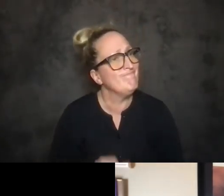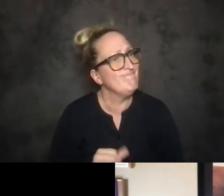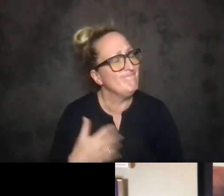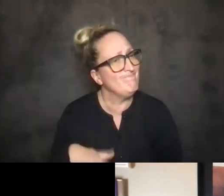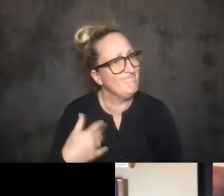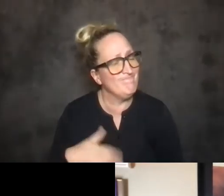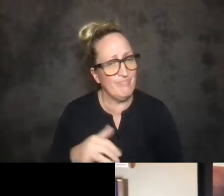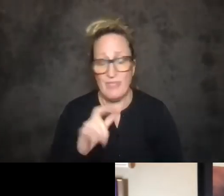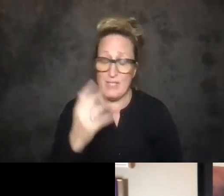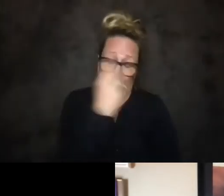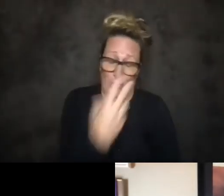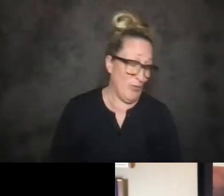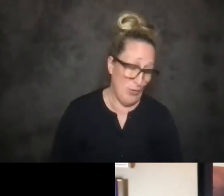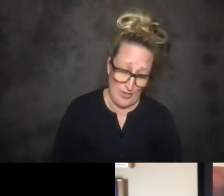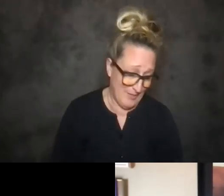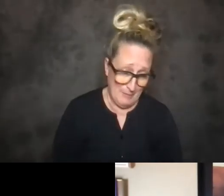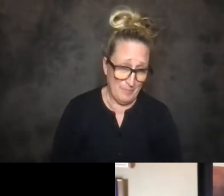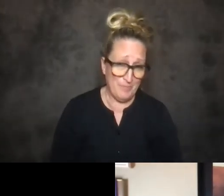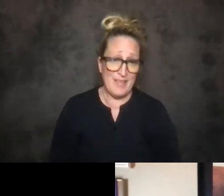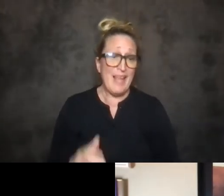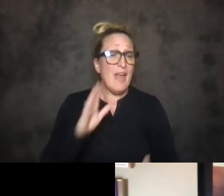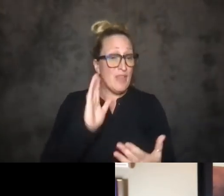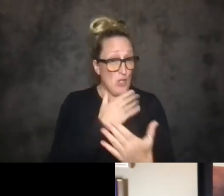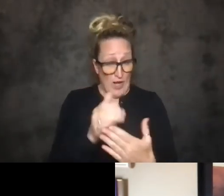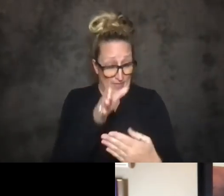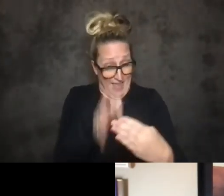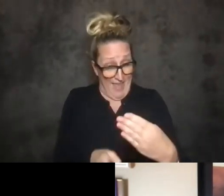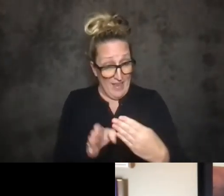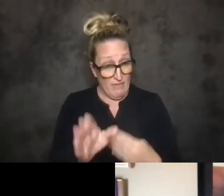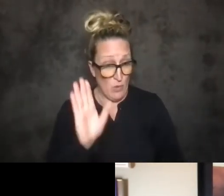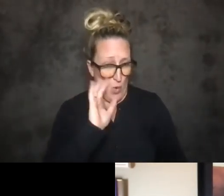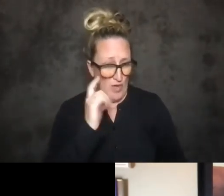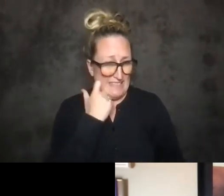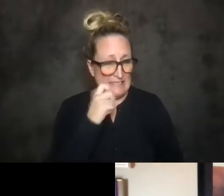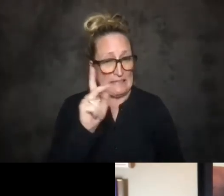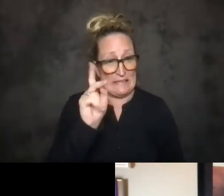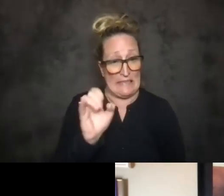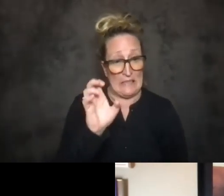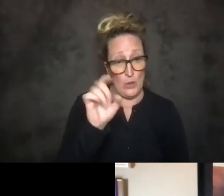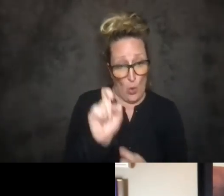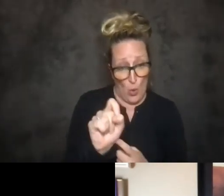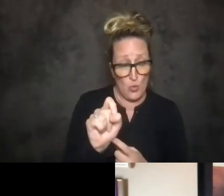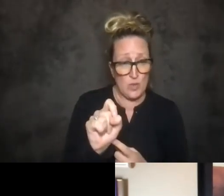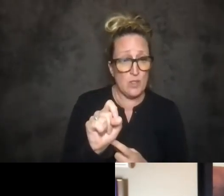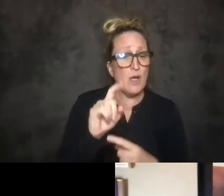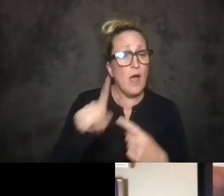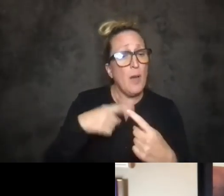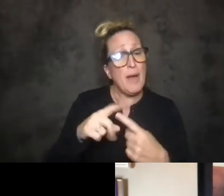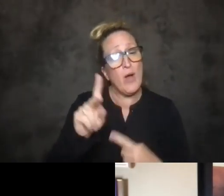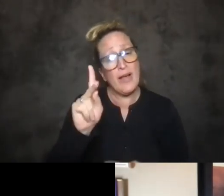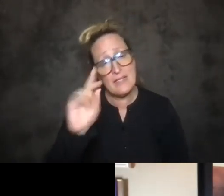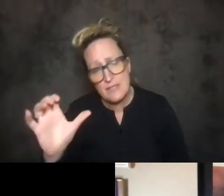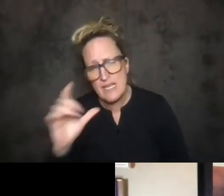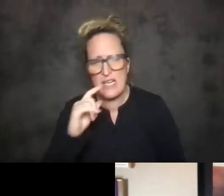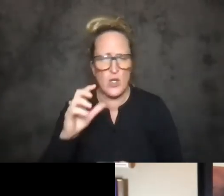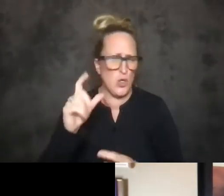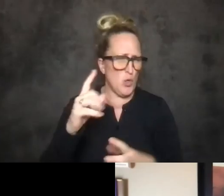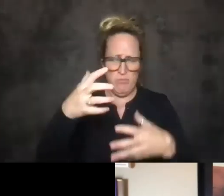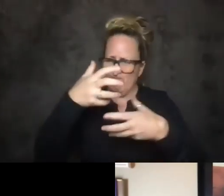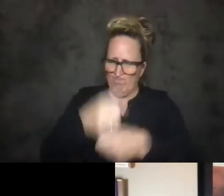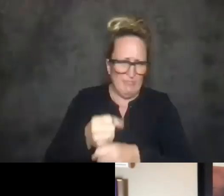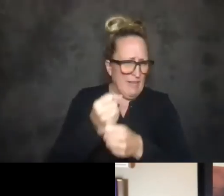That's beautiful. I love the song that was at the end of your keynote about Kansas City, and you captured so beautifully